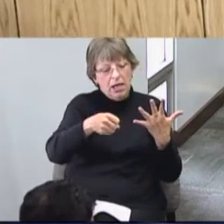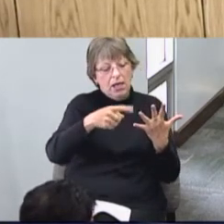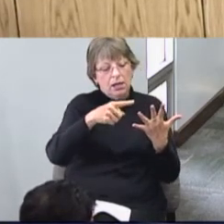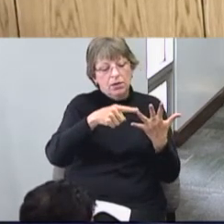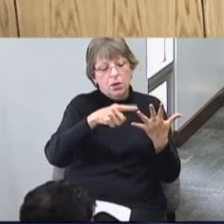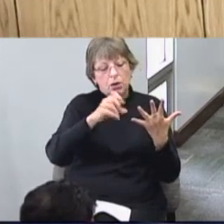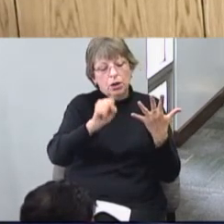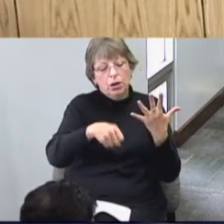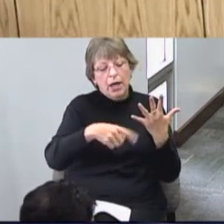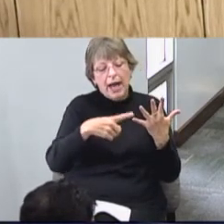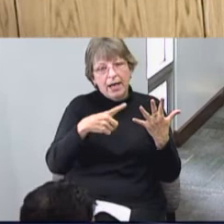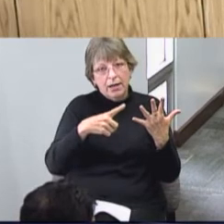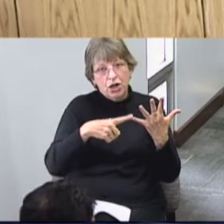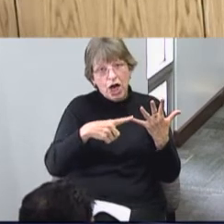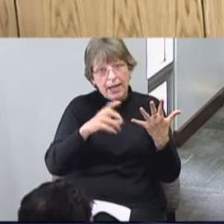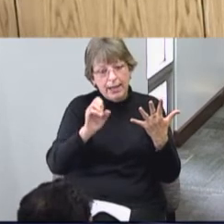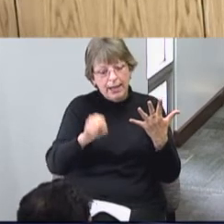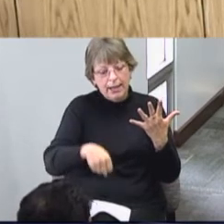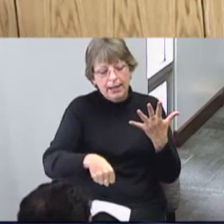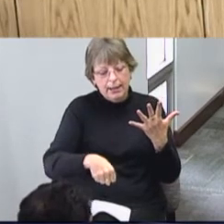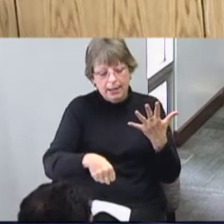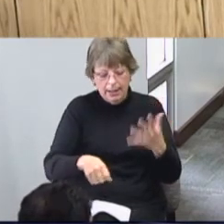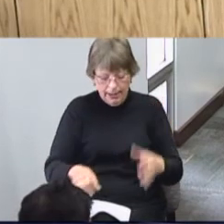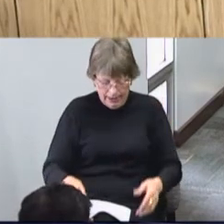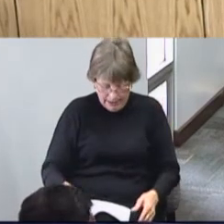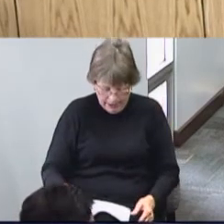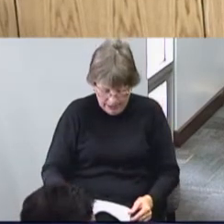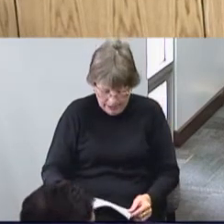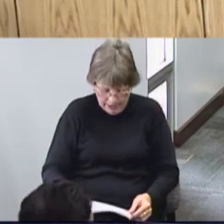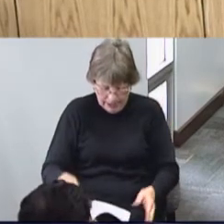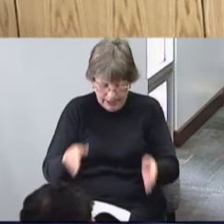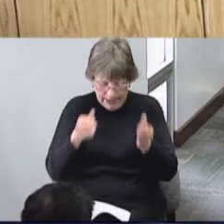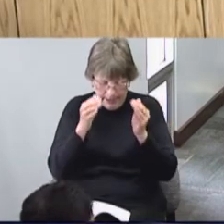Yes. Soldner, Yes. Tyros de Cavallo. Yes.